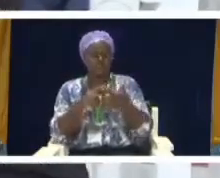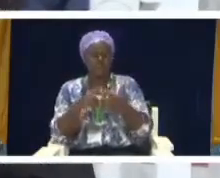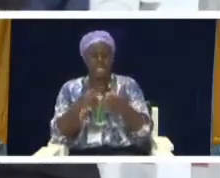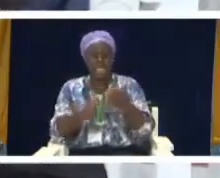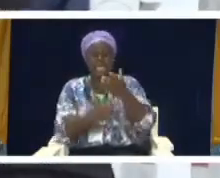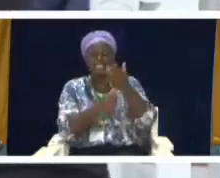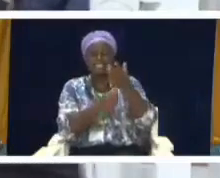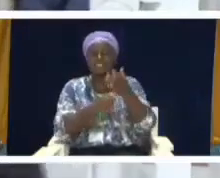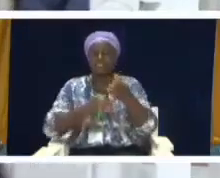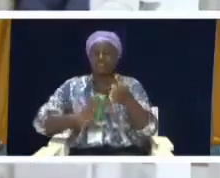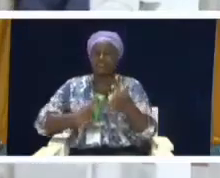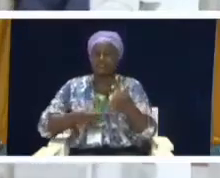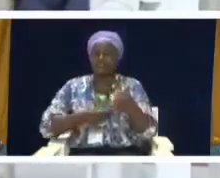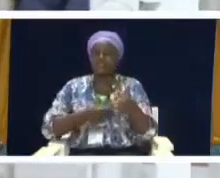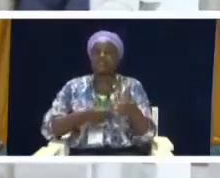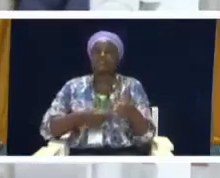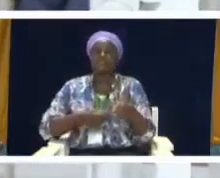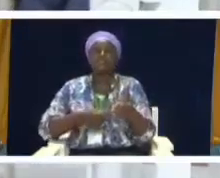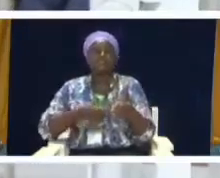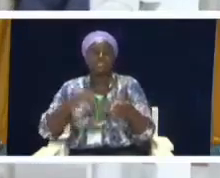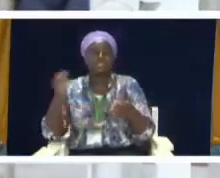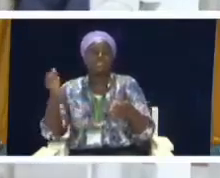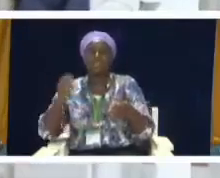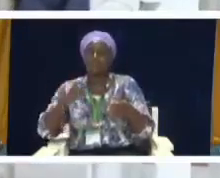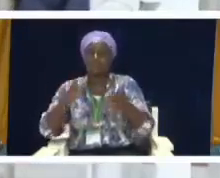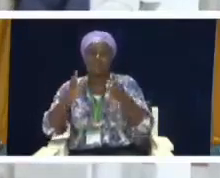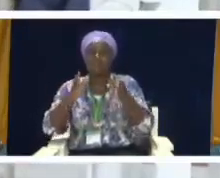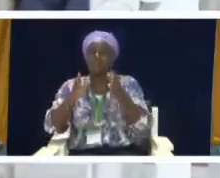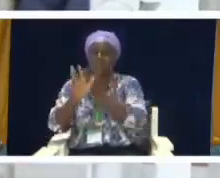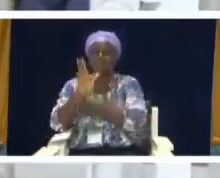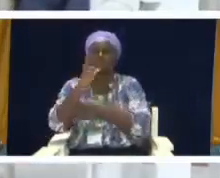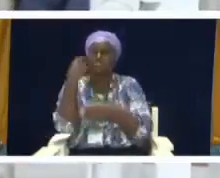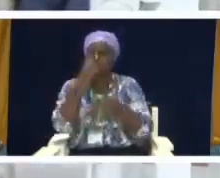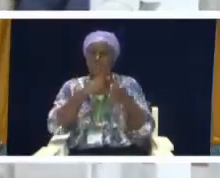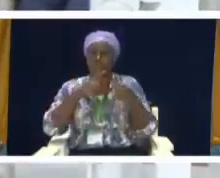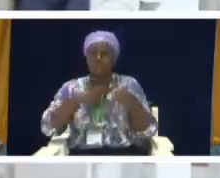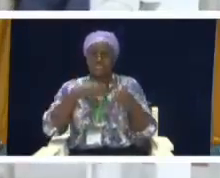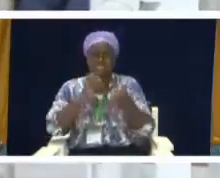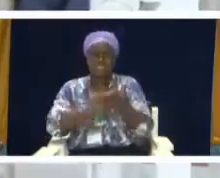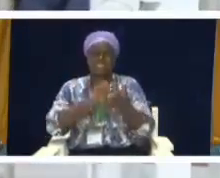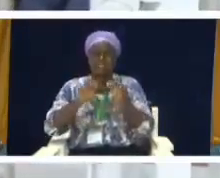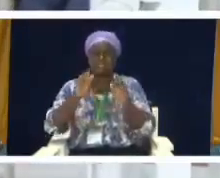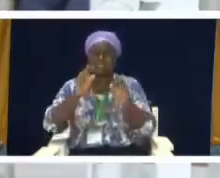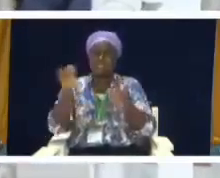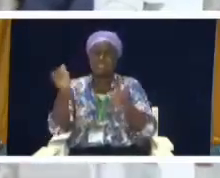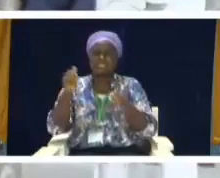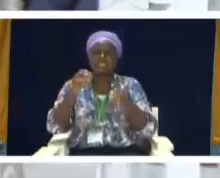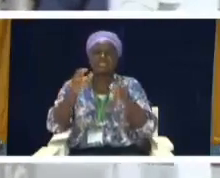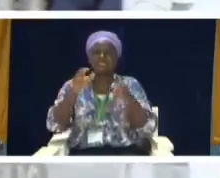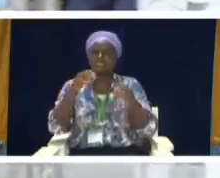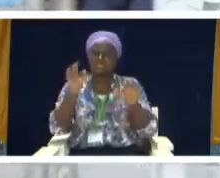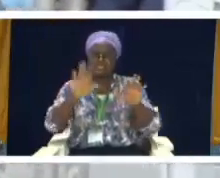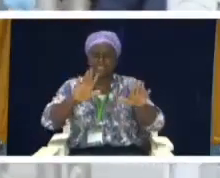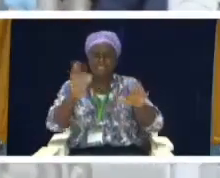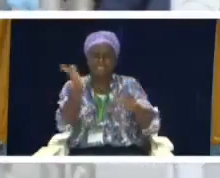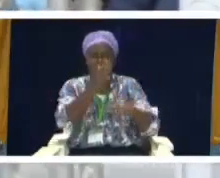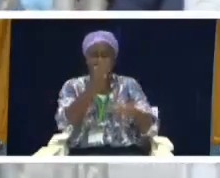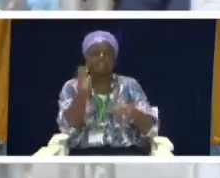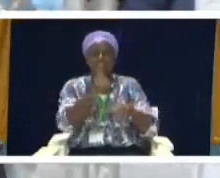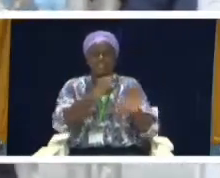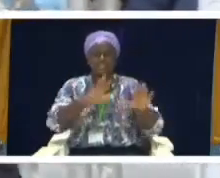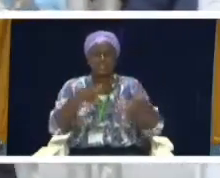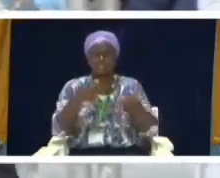"Tomba fenlowo, shole fenlomo." And when he spoke, I know. He said, "No